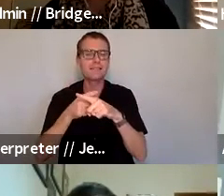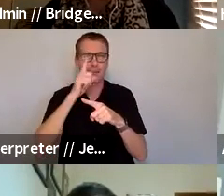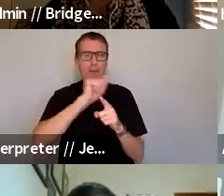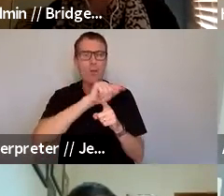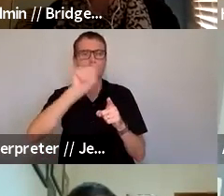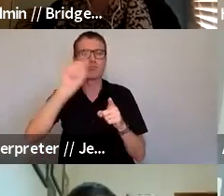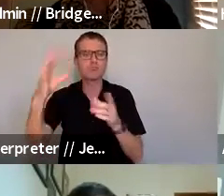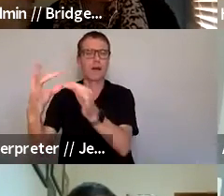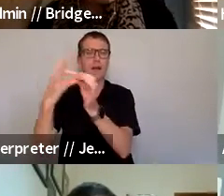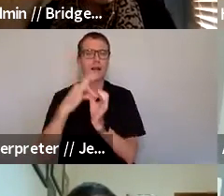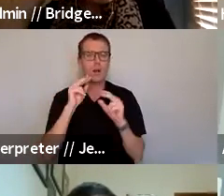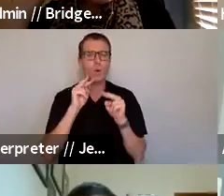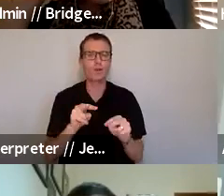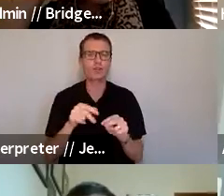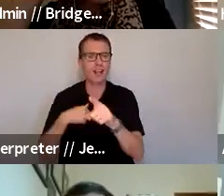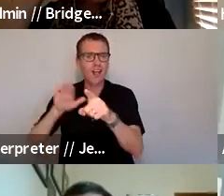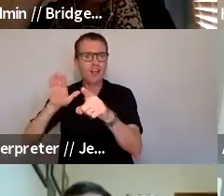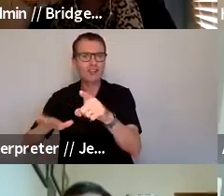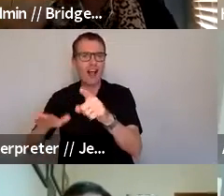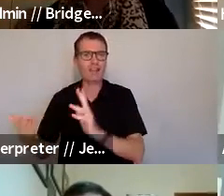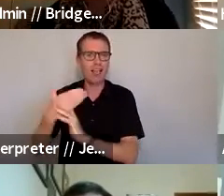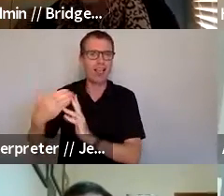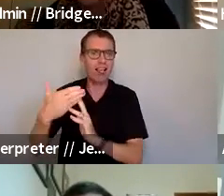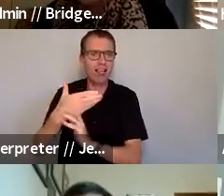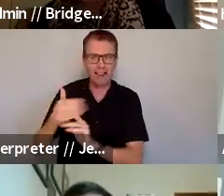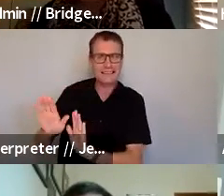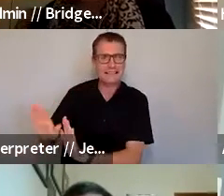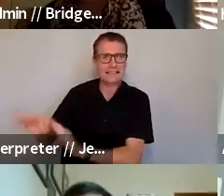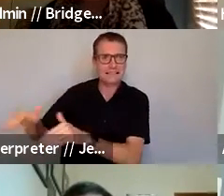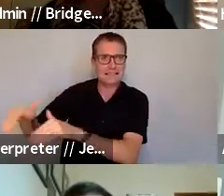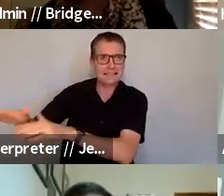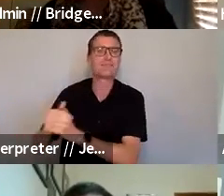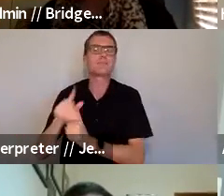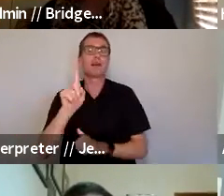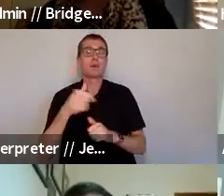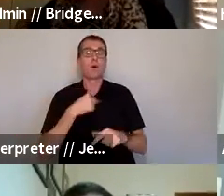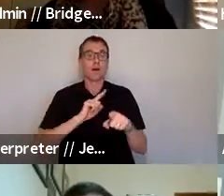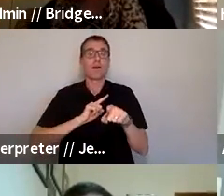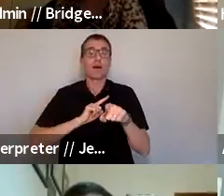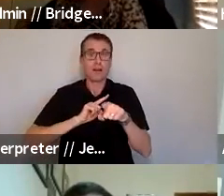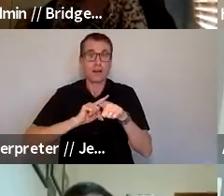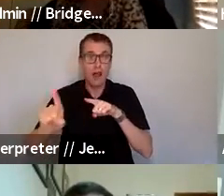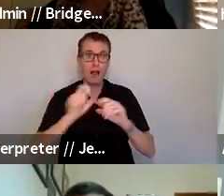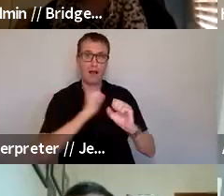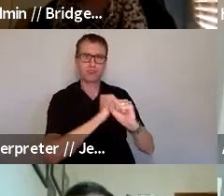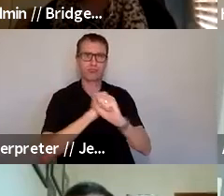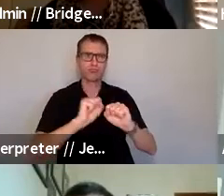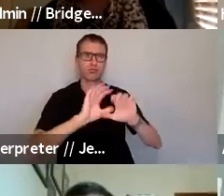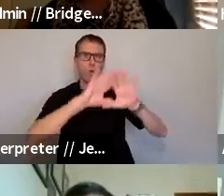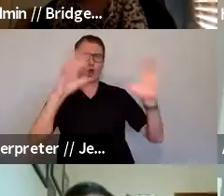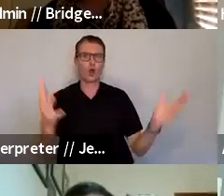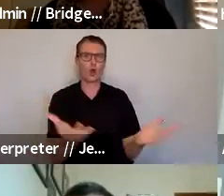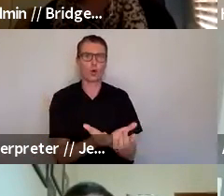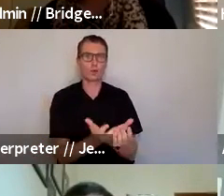can, spreading the arts access message much wider than just New Zealand. But the reality is going to be that there's